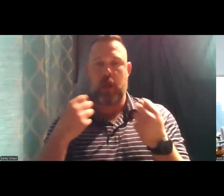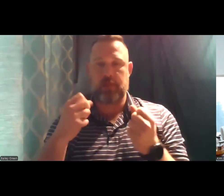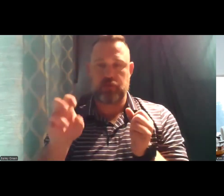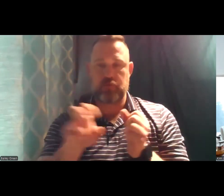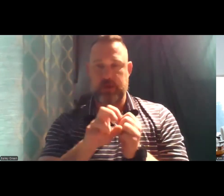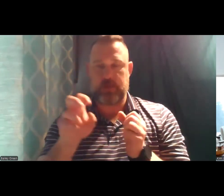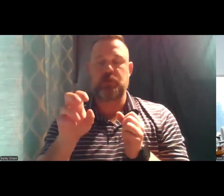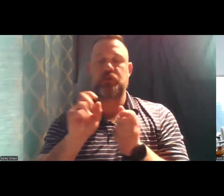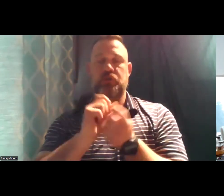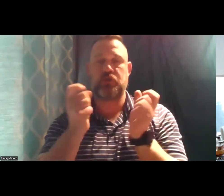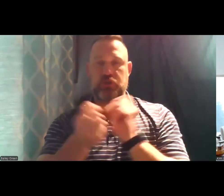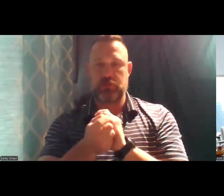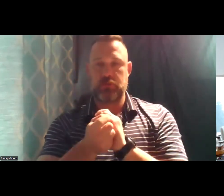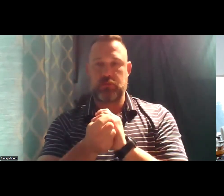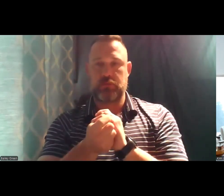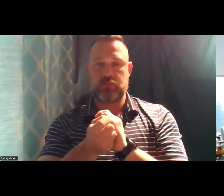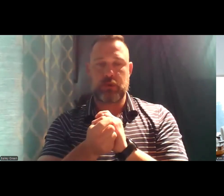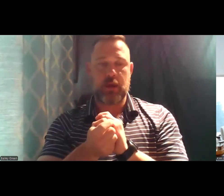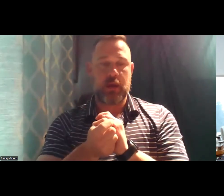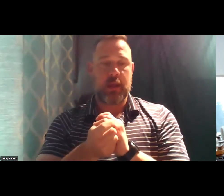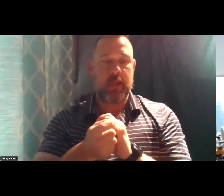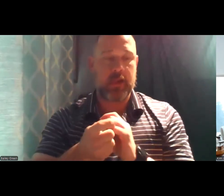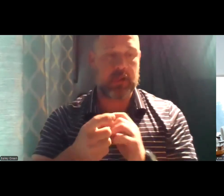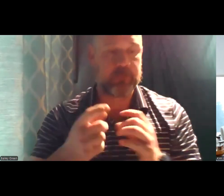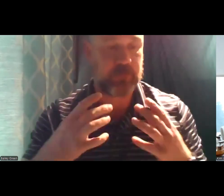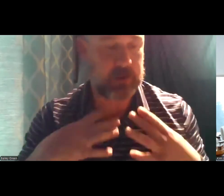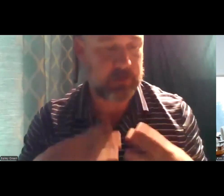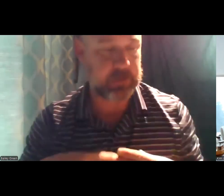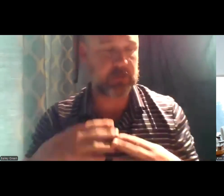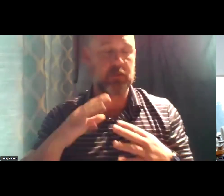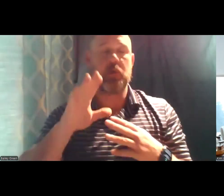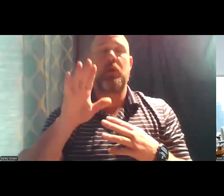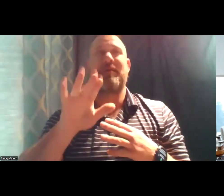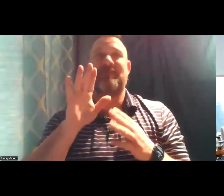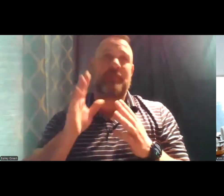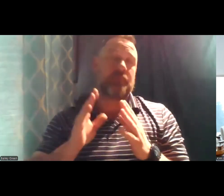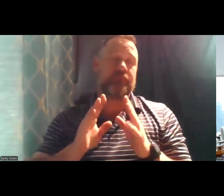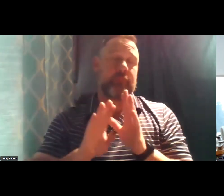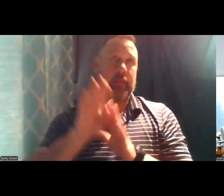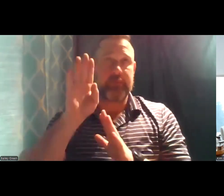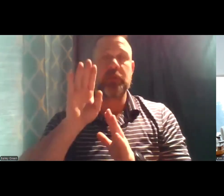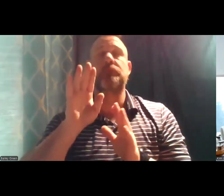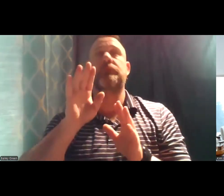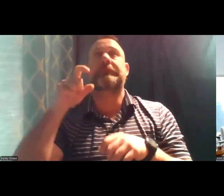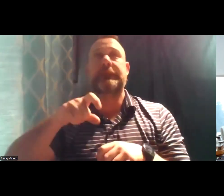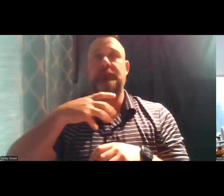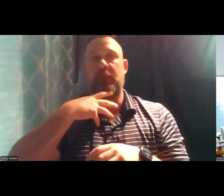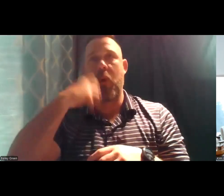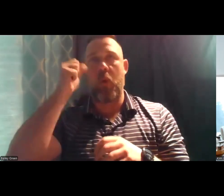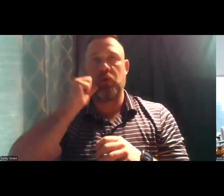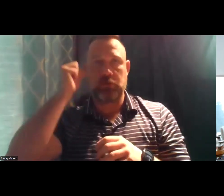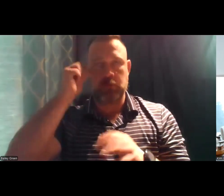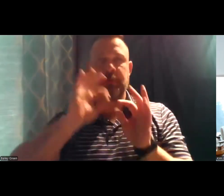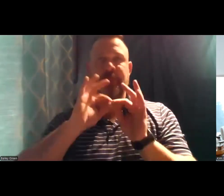transformation. My understanding is this advisory committee has been instrumental in elevating the needs of older adults and family